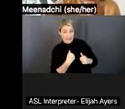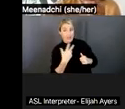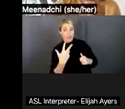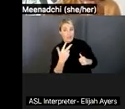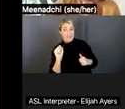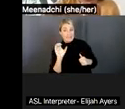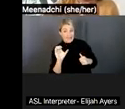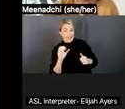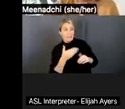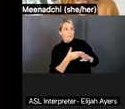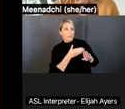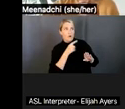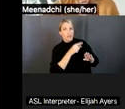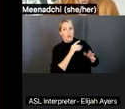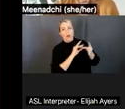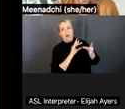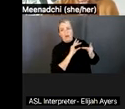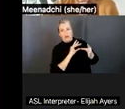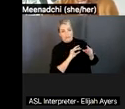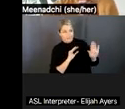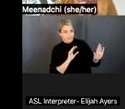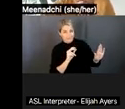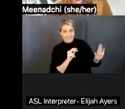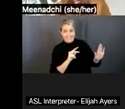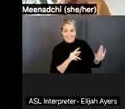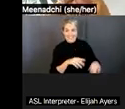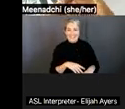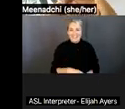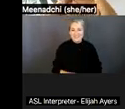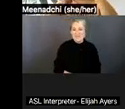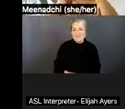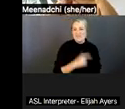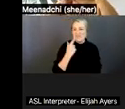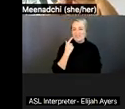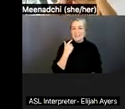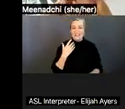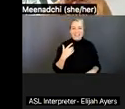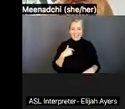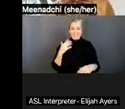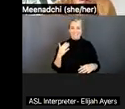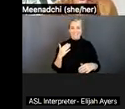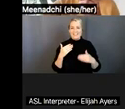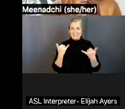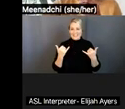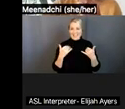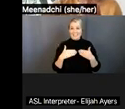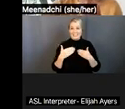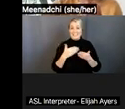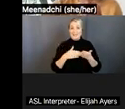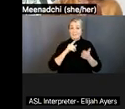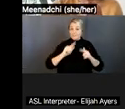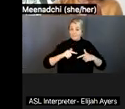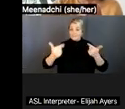next thoughts. Okay, yes. So I'm going to take us into a couple of journaling